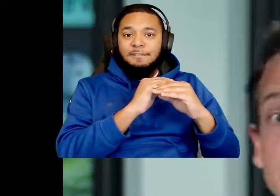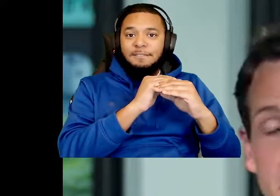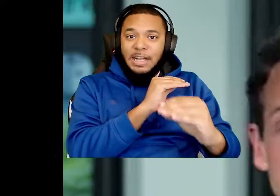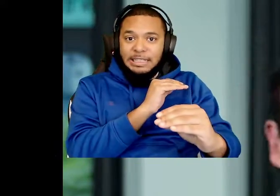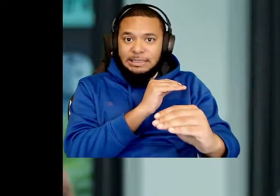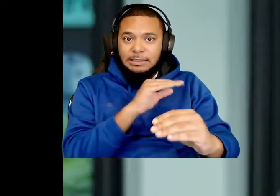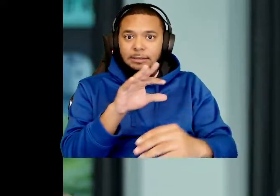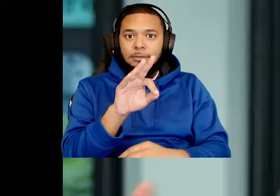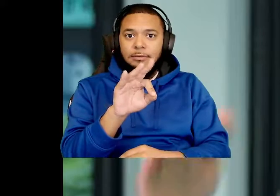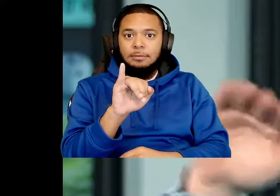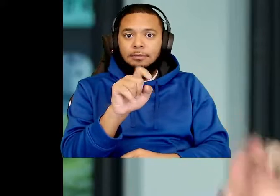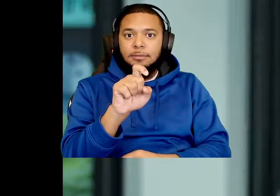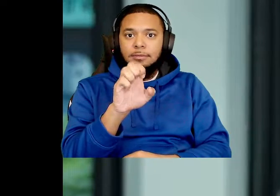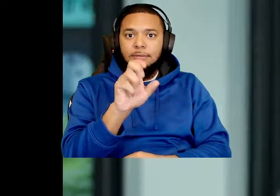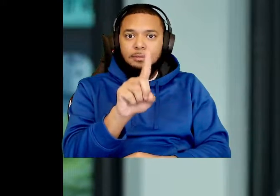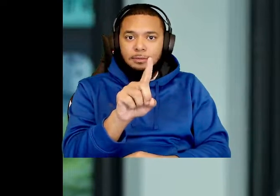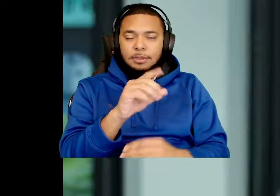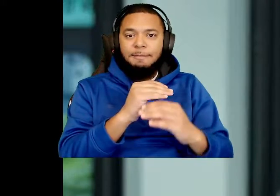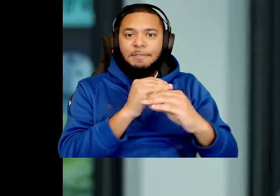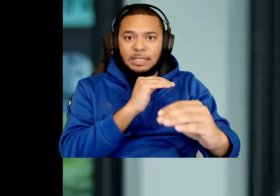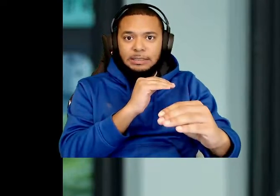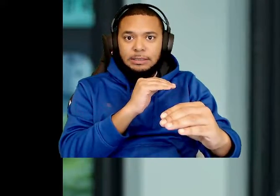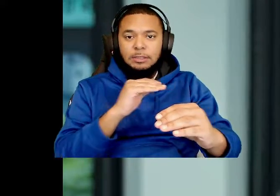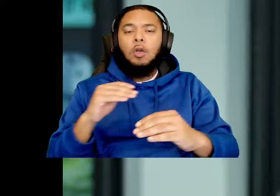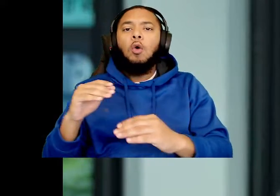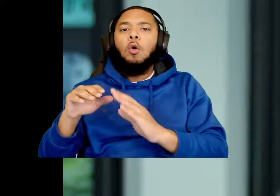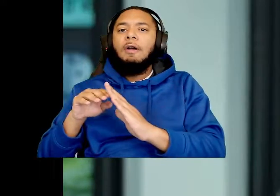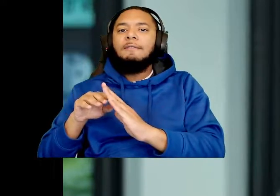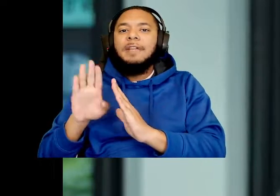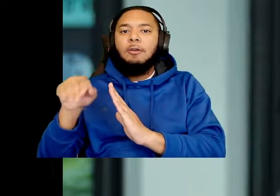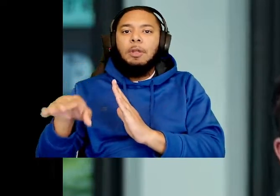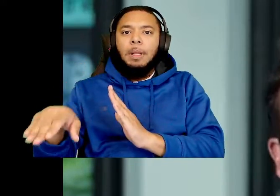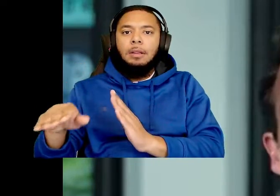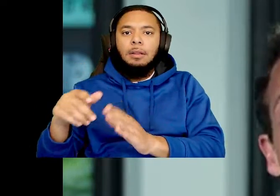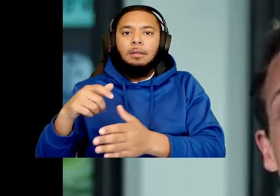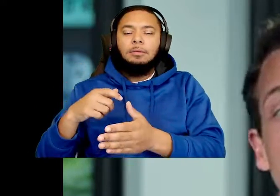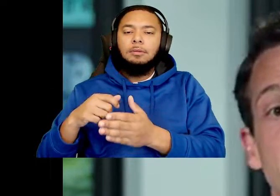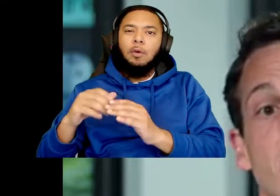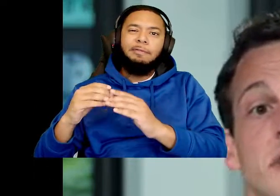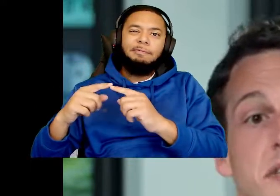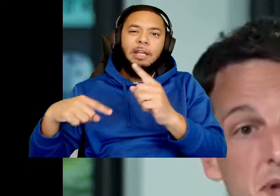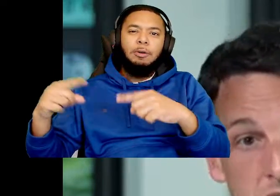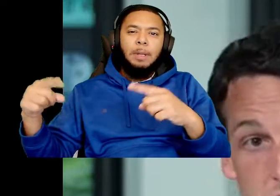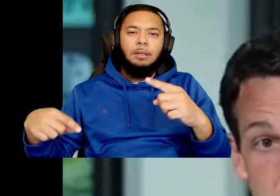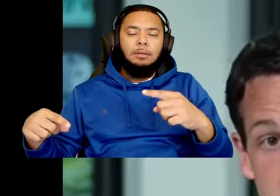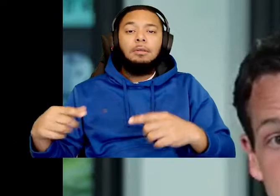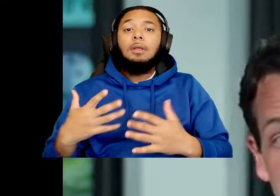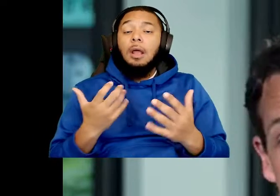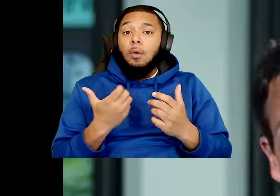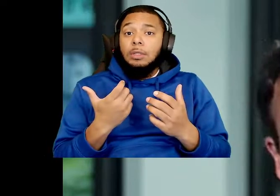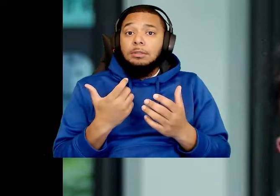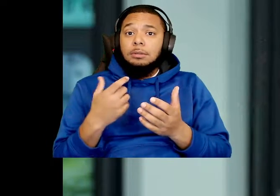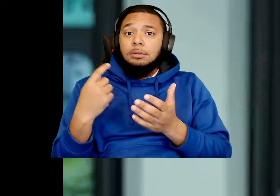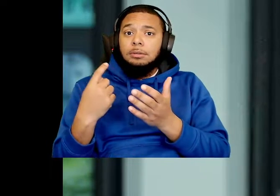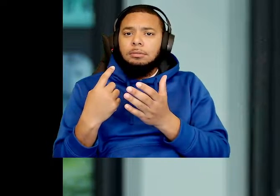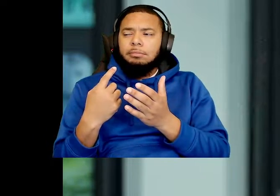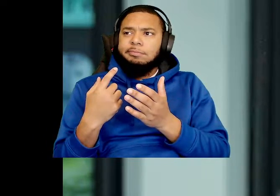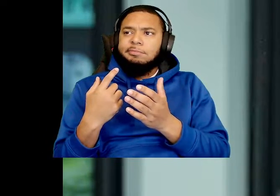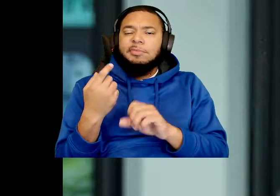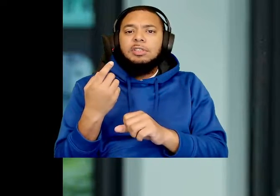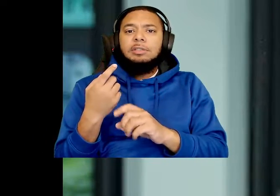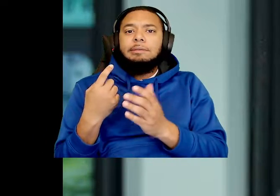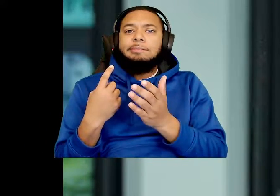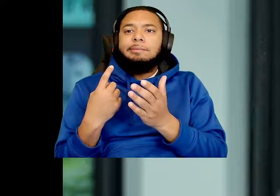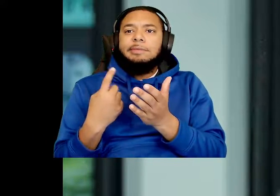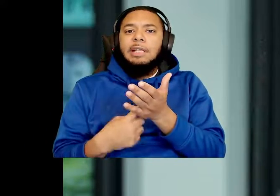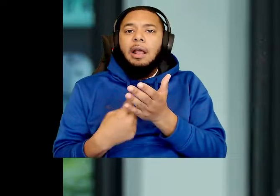Variable expenses change with usage. Let's look at 3 months worth of expenditures down here on the board and